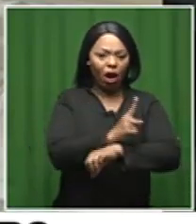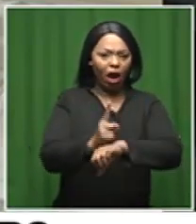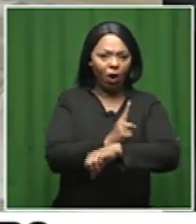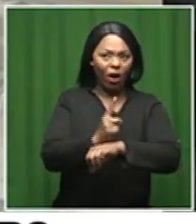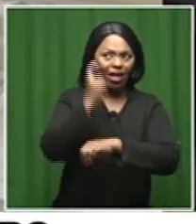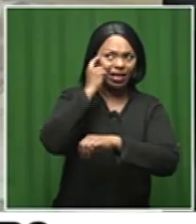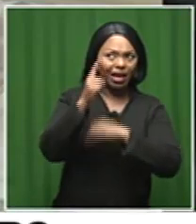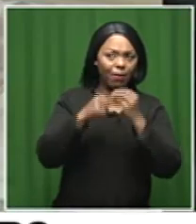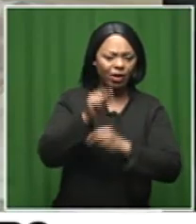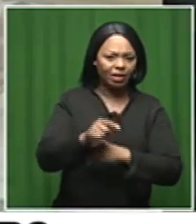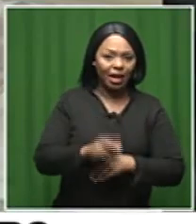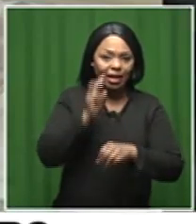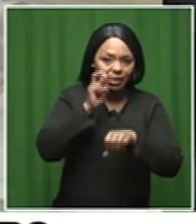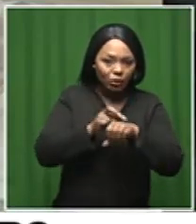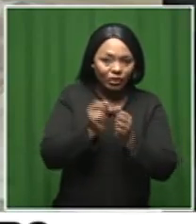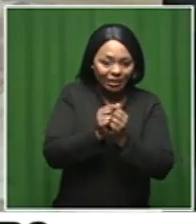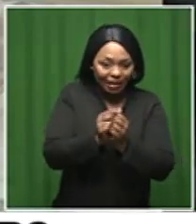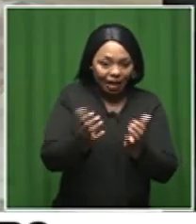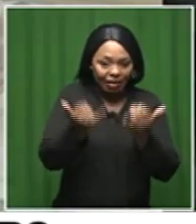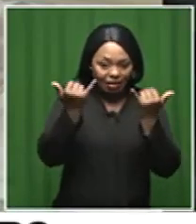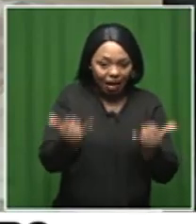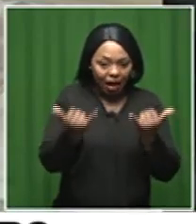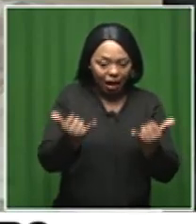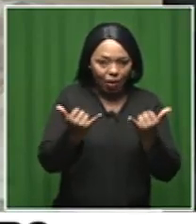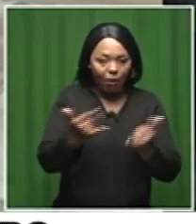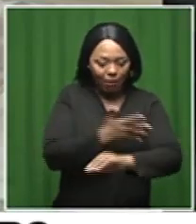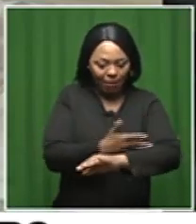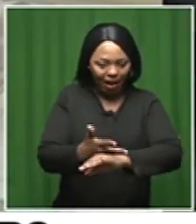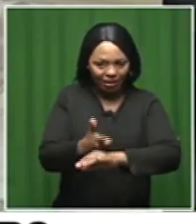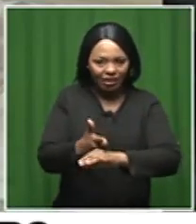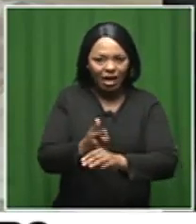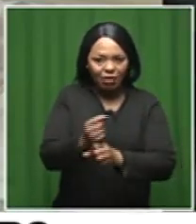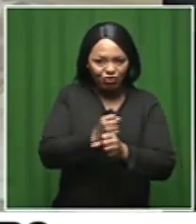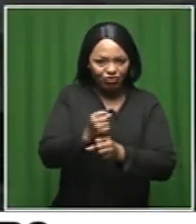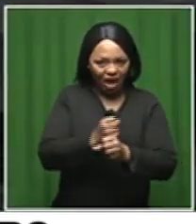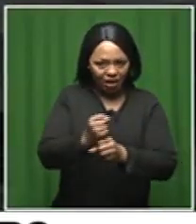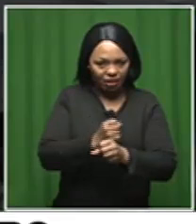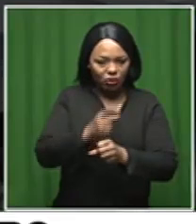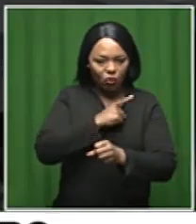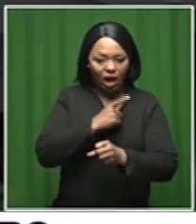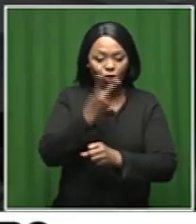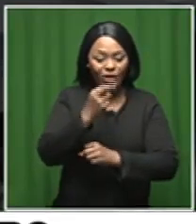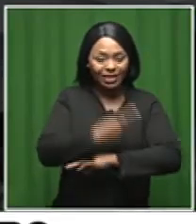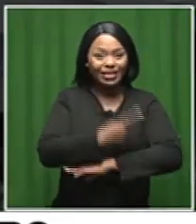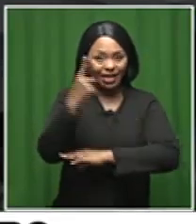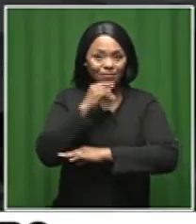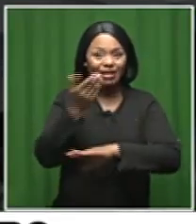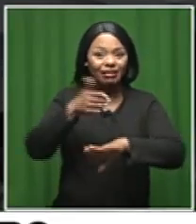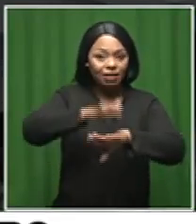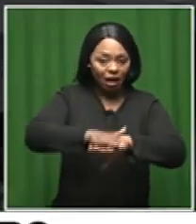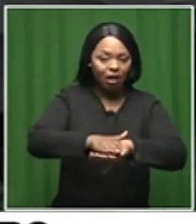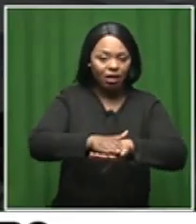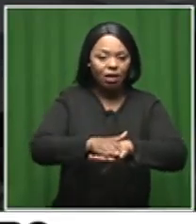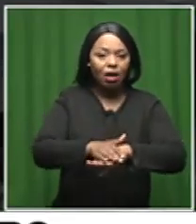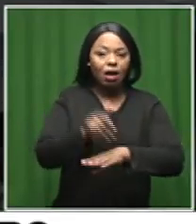think about this. I need to start treatment now, or else you will not be alive in 20 days. And definitely, once your treatment